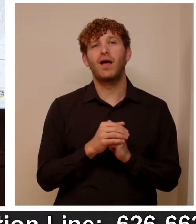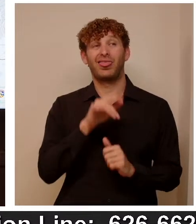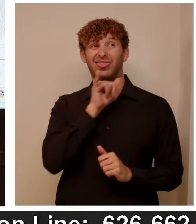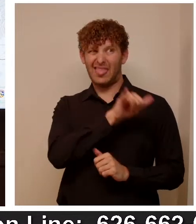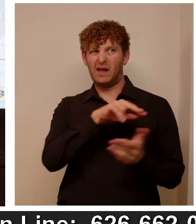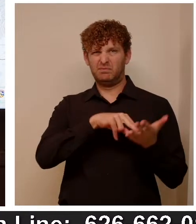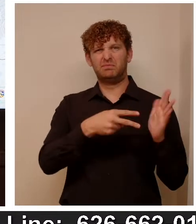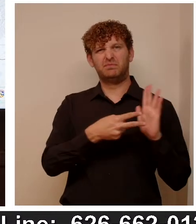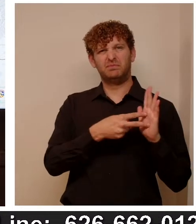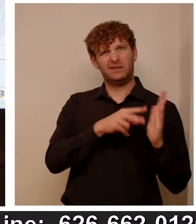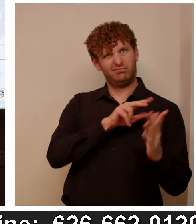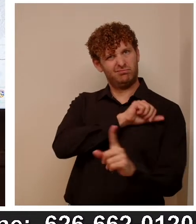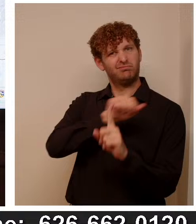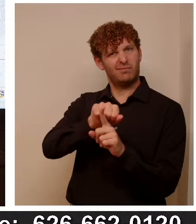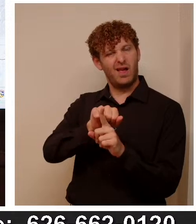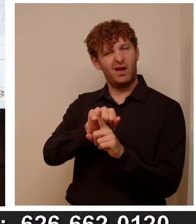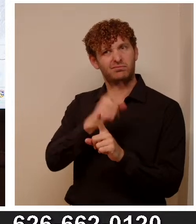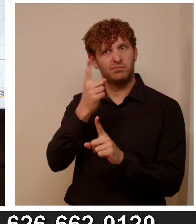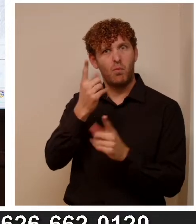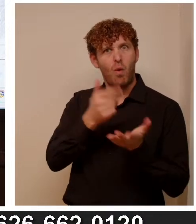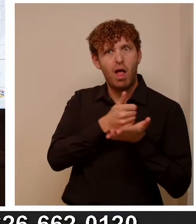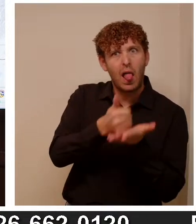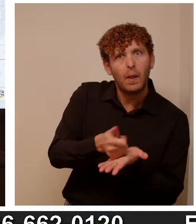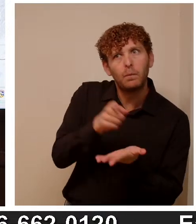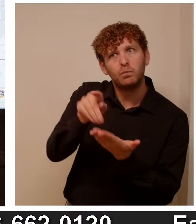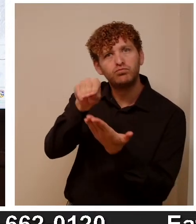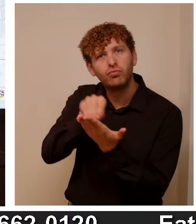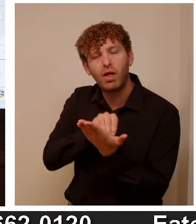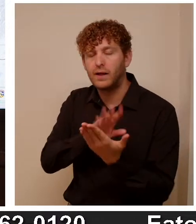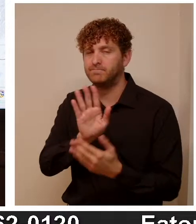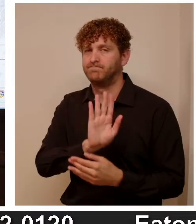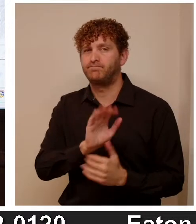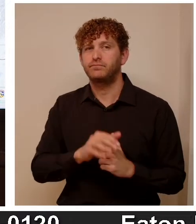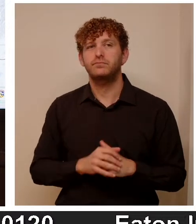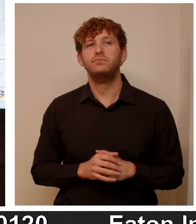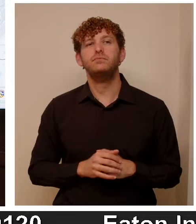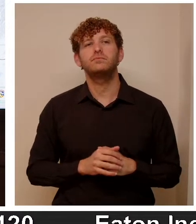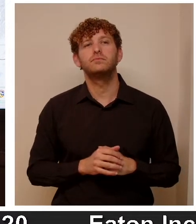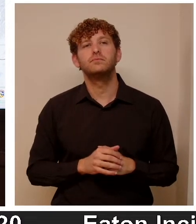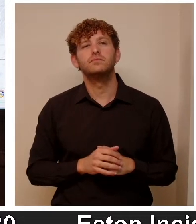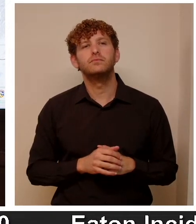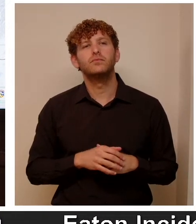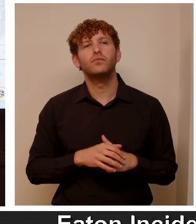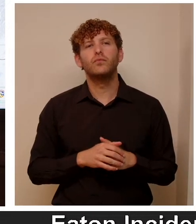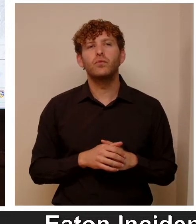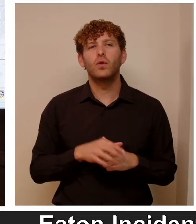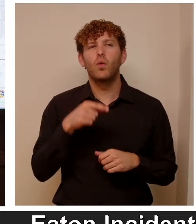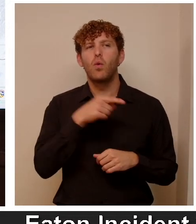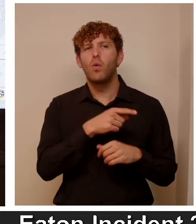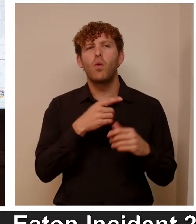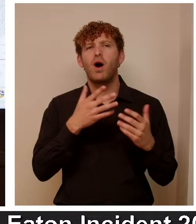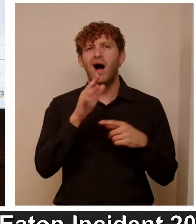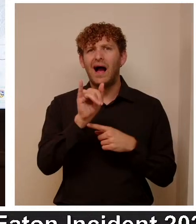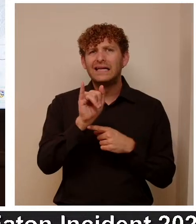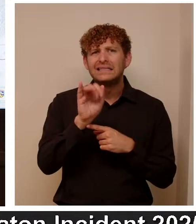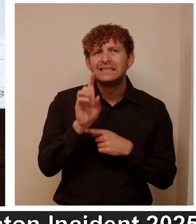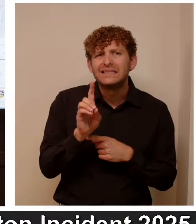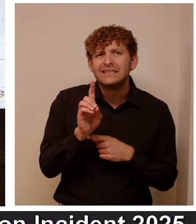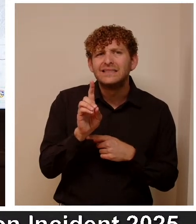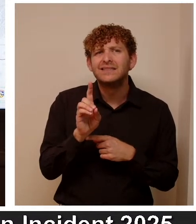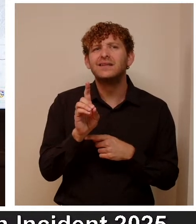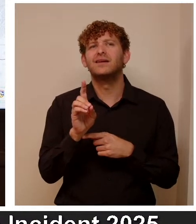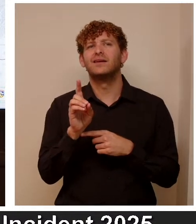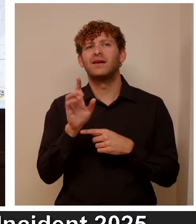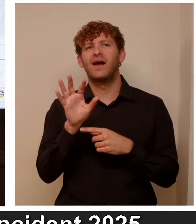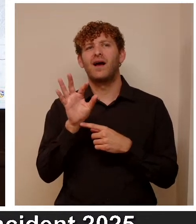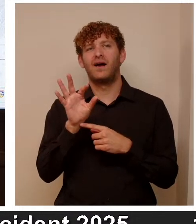scam. Always verify the identity of FEMA representatives using their laminated photo ID. All FEMA staff